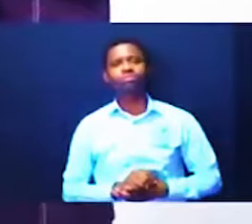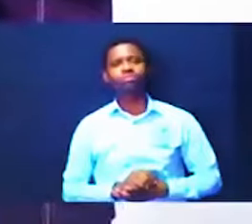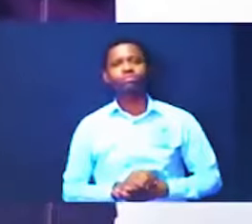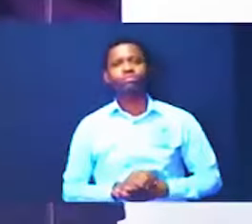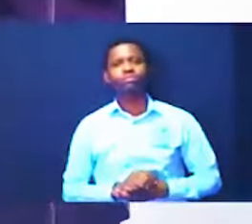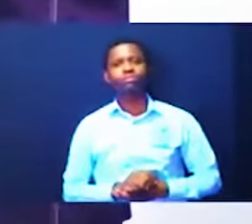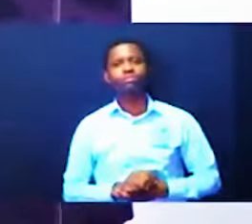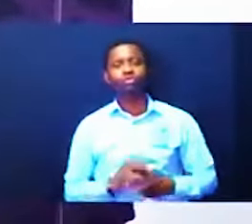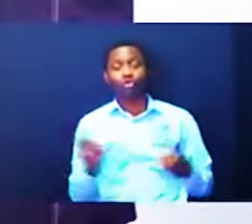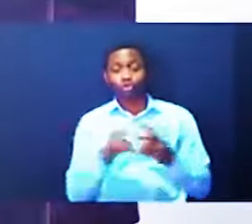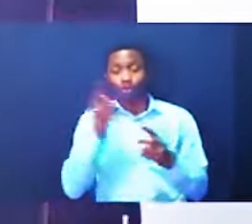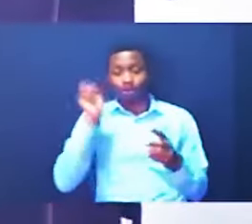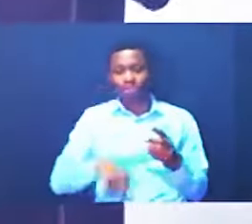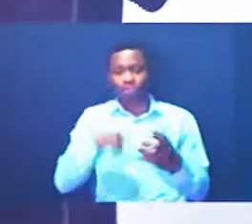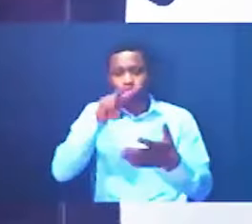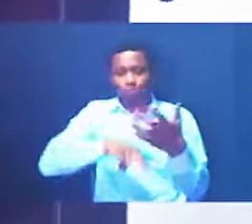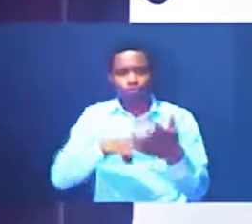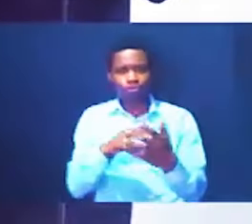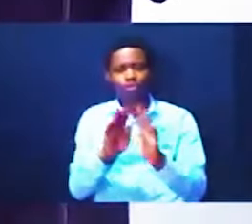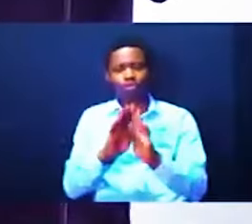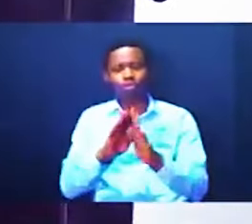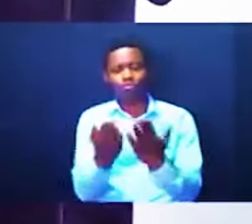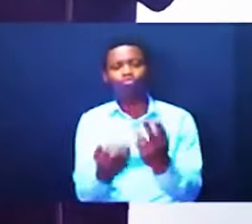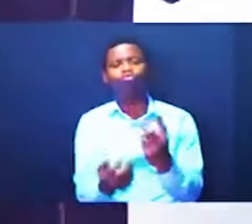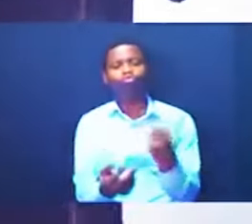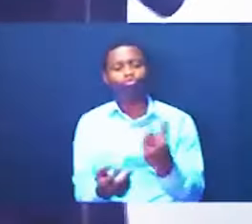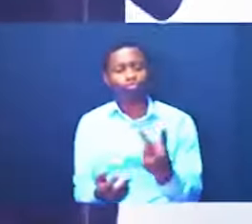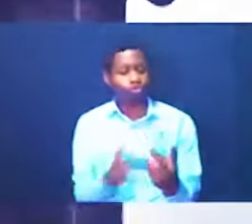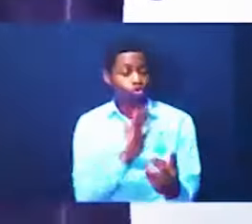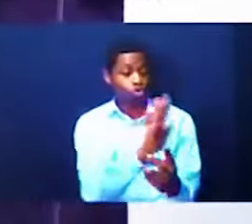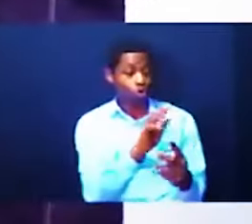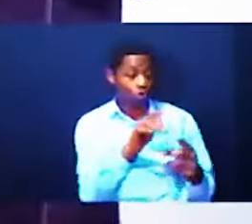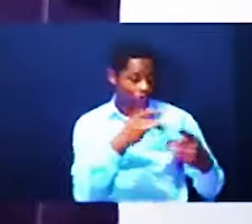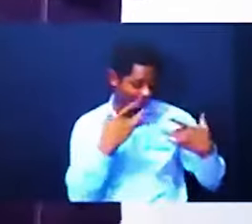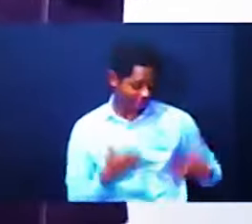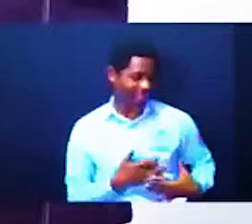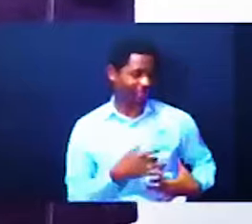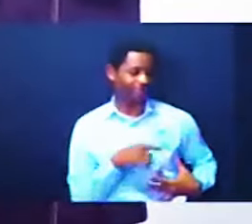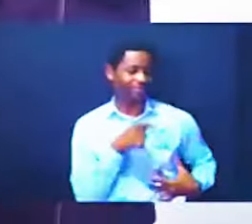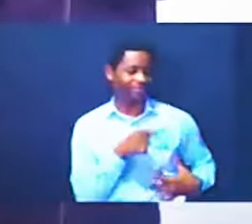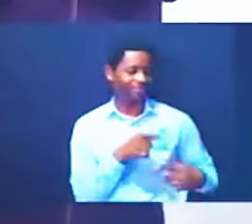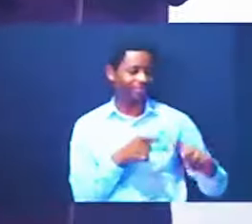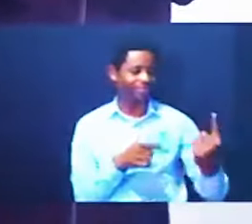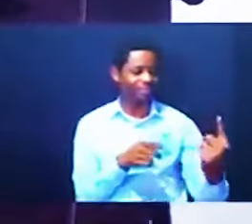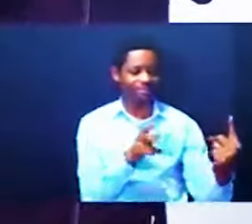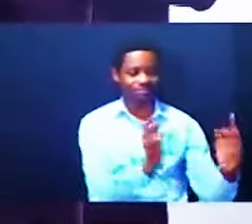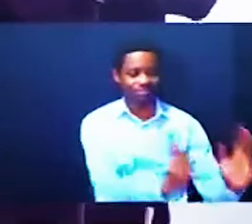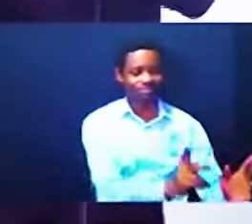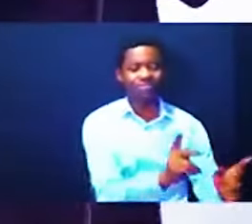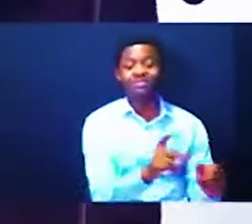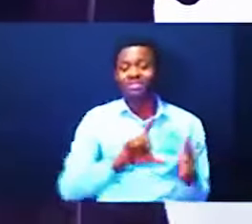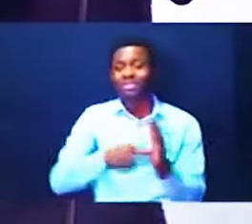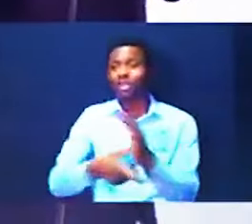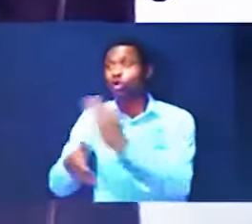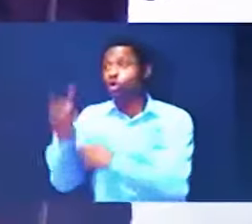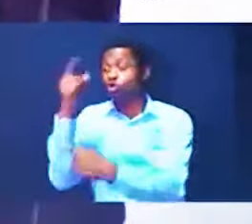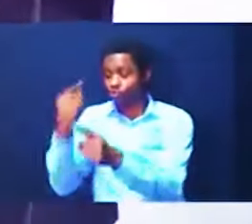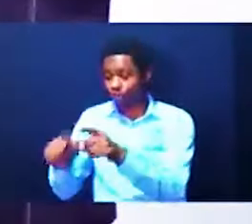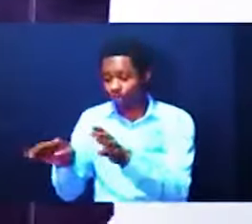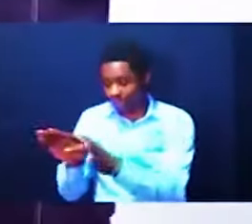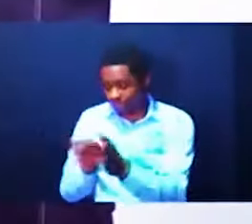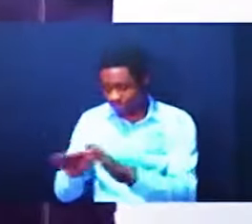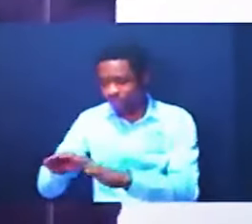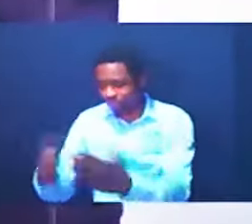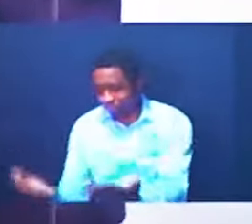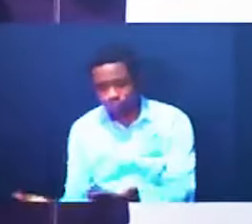So read the two books. The book of your heart, then the word of God. So as